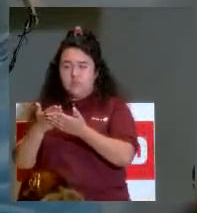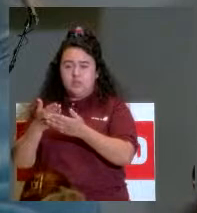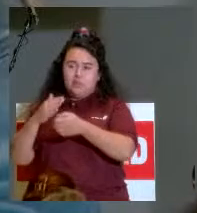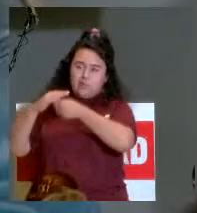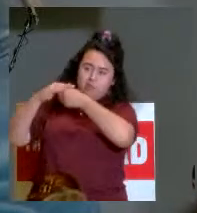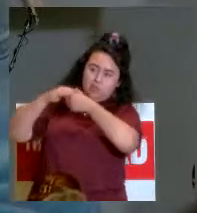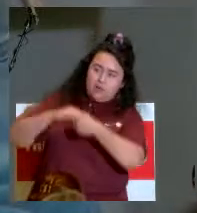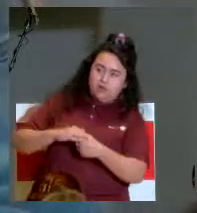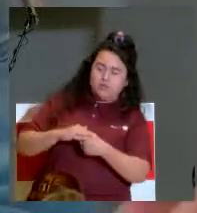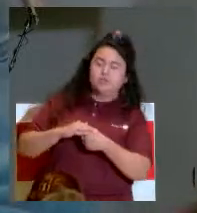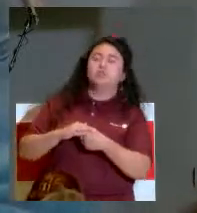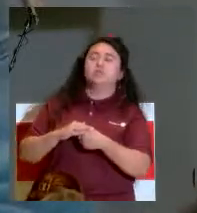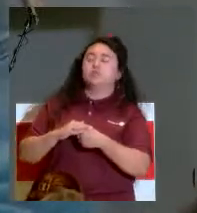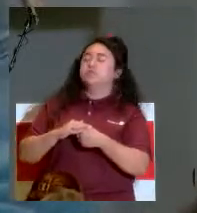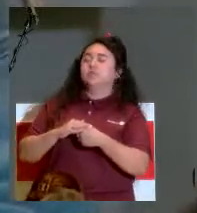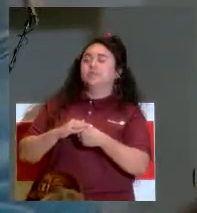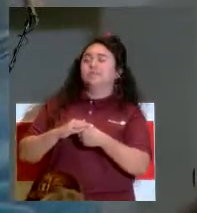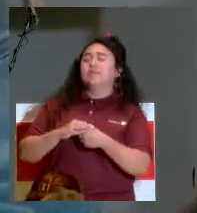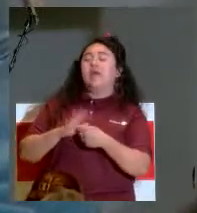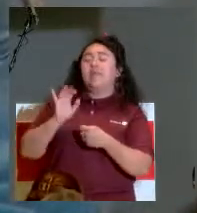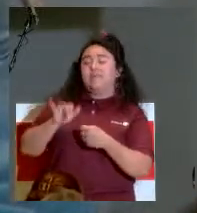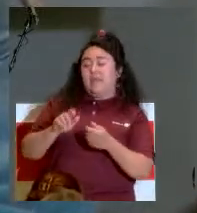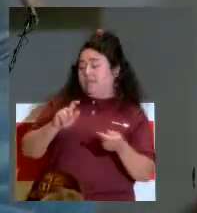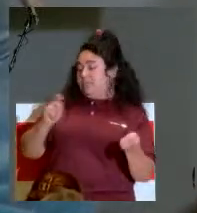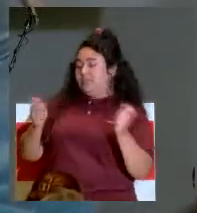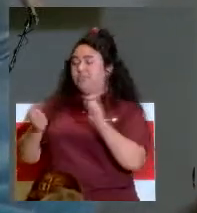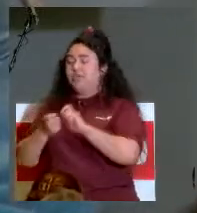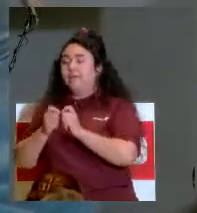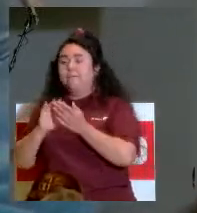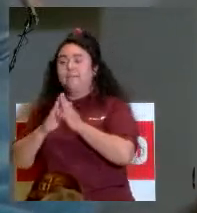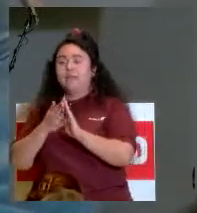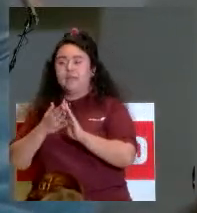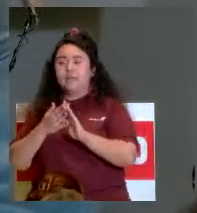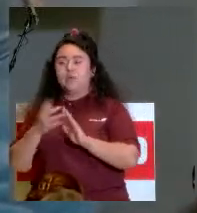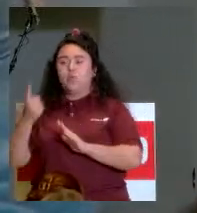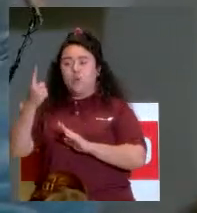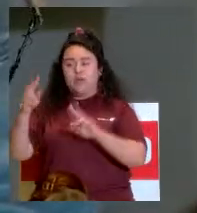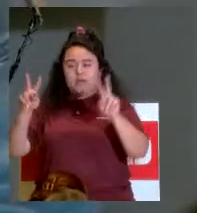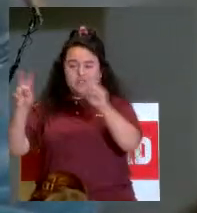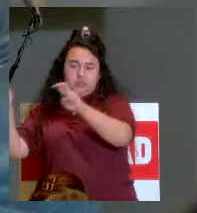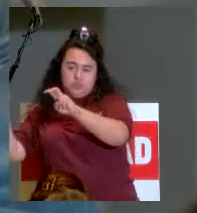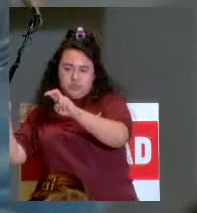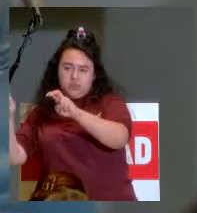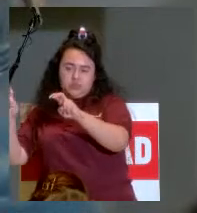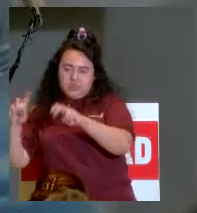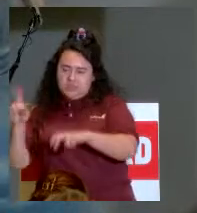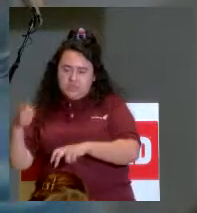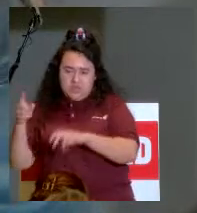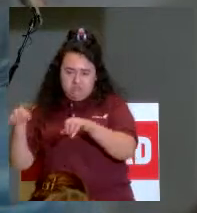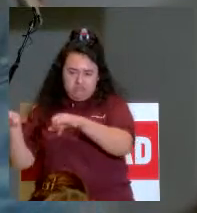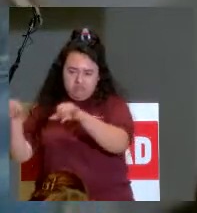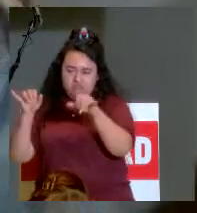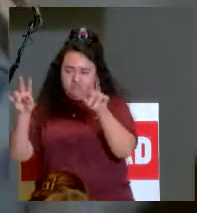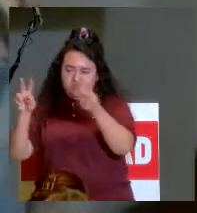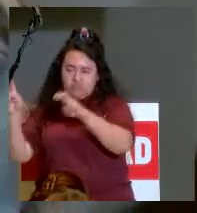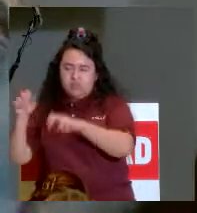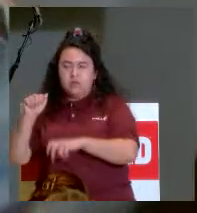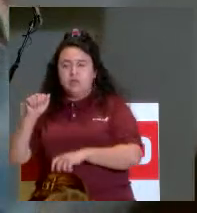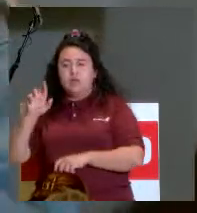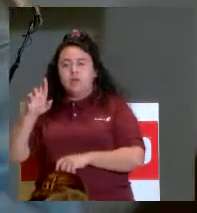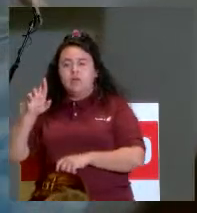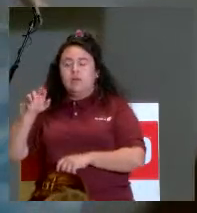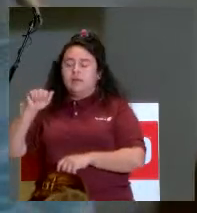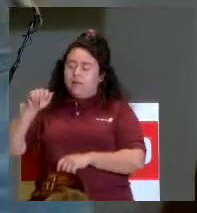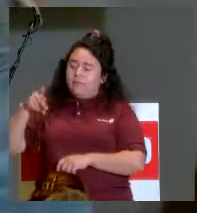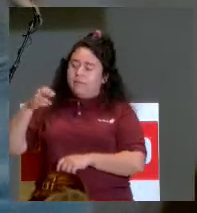repression, to kind of a switch to a single issue, you know. Mm-hmm. And apartheid was one of